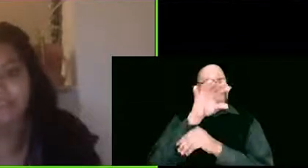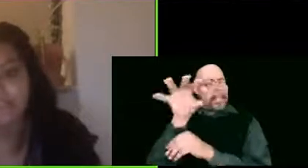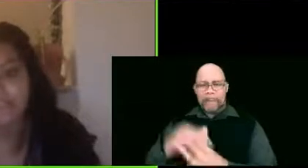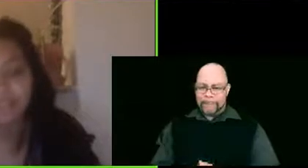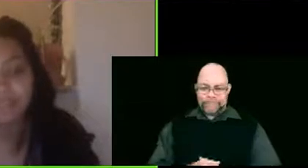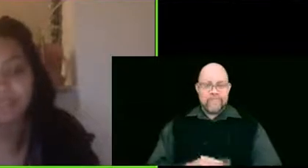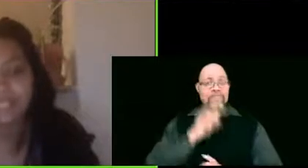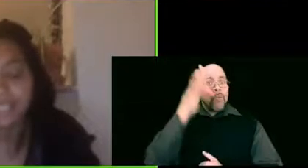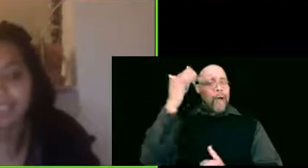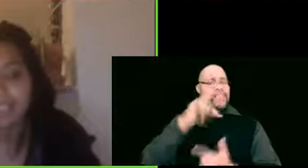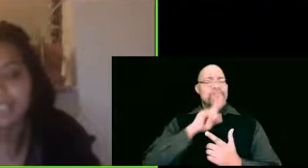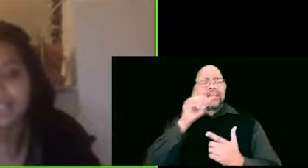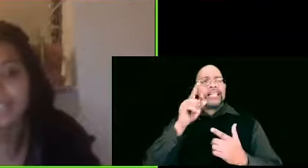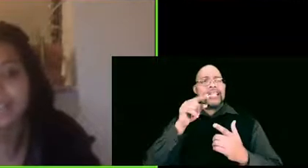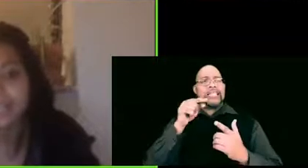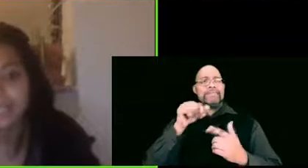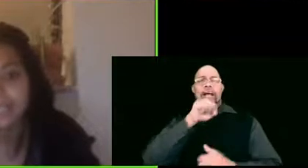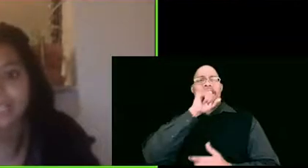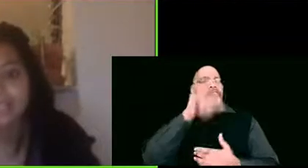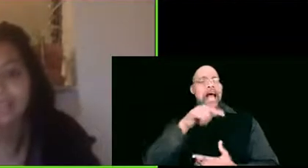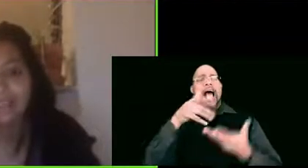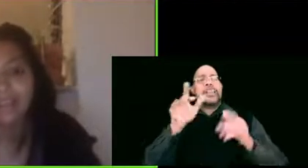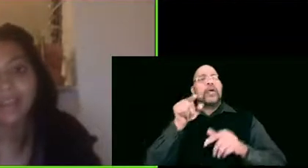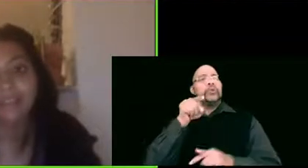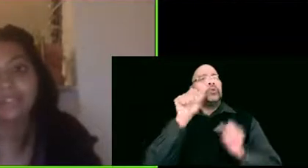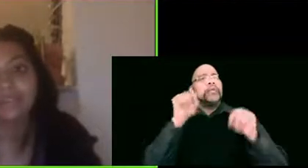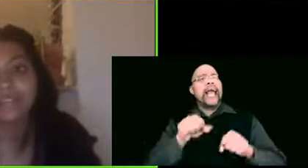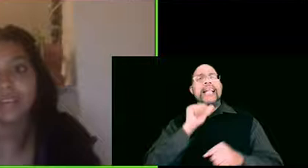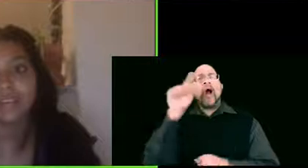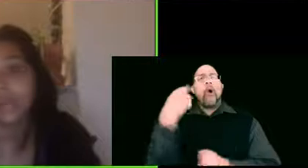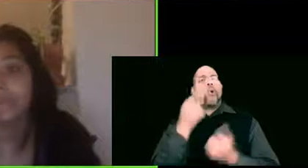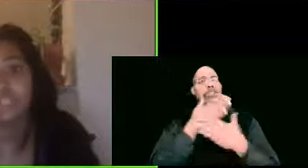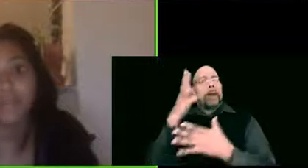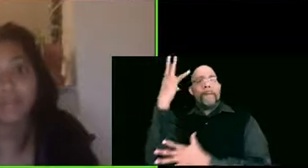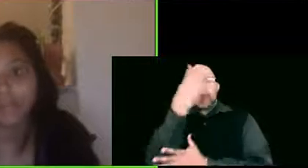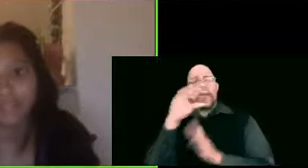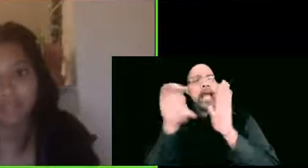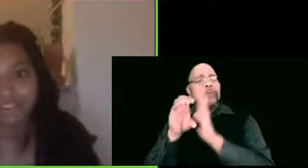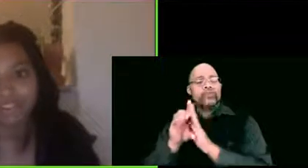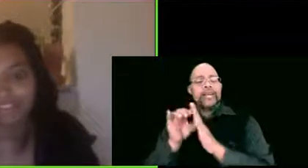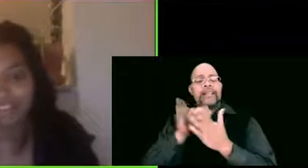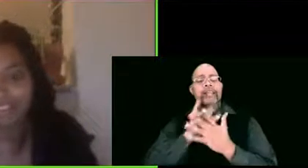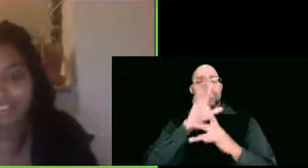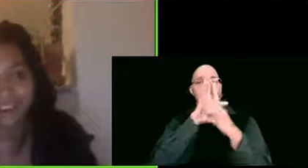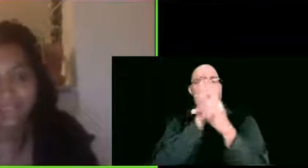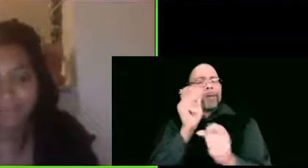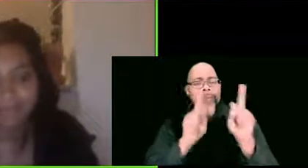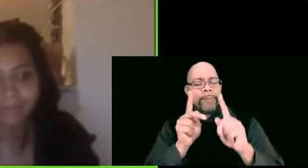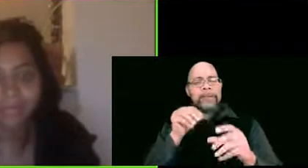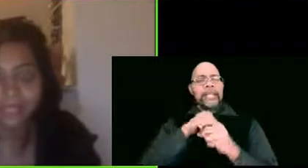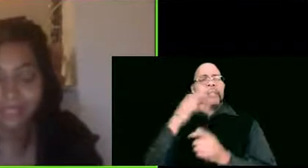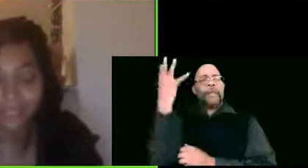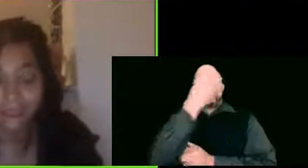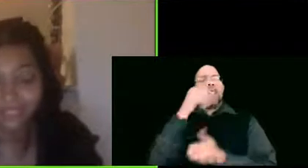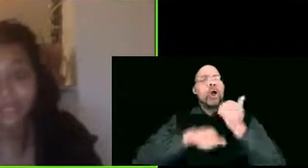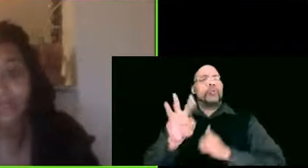by far film. I think the reason that it really stands out to me is that it allows you to not only share beautiful imagery that really entices